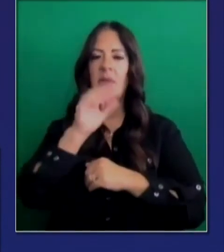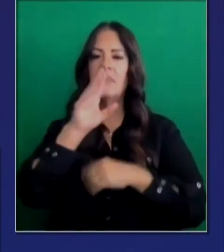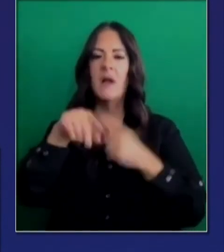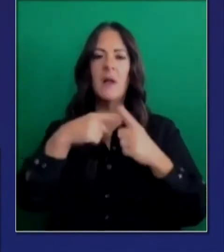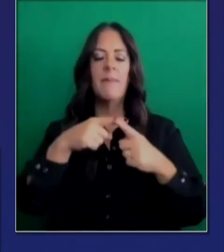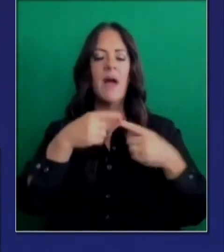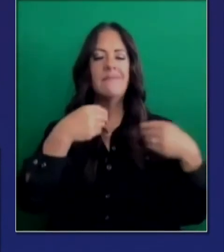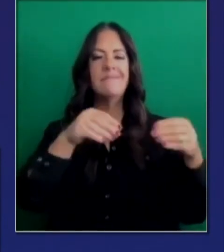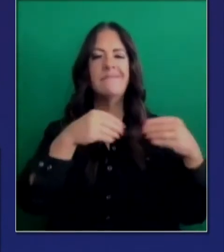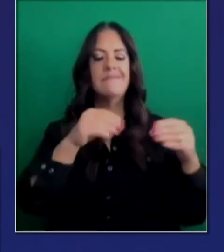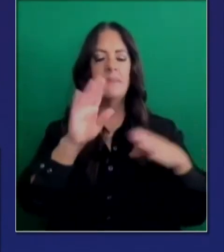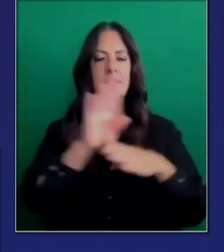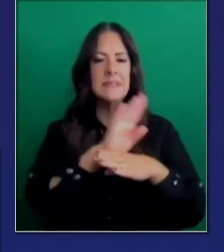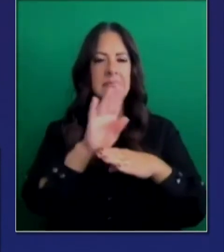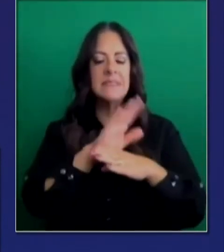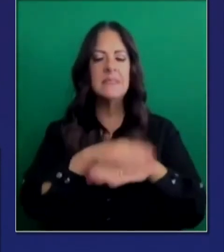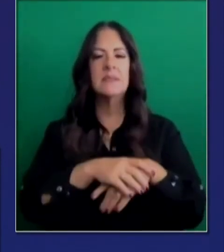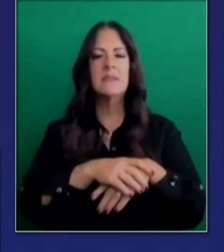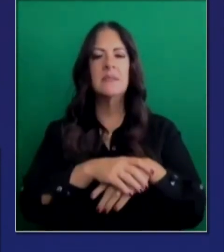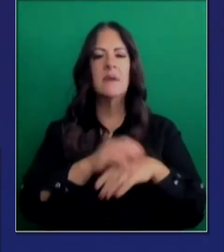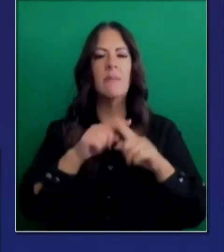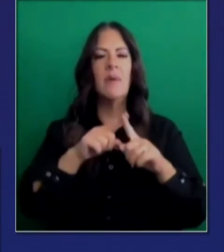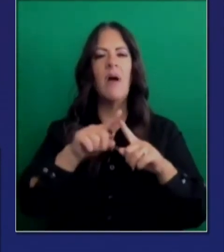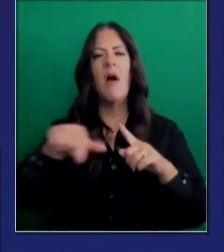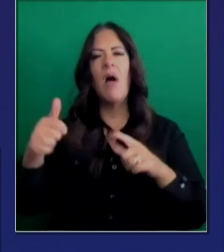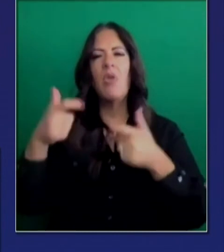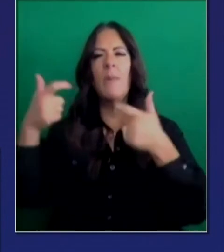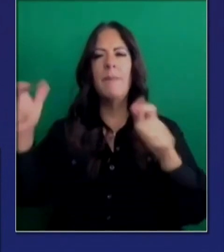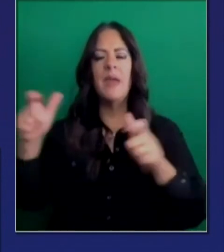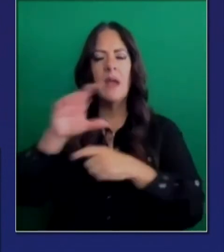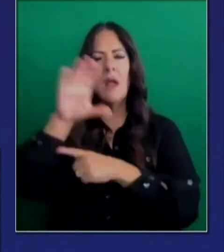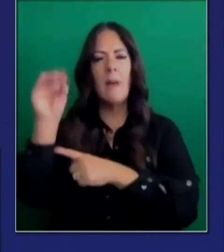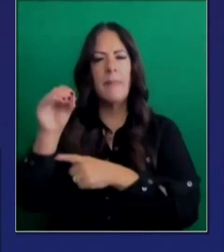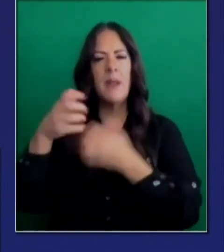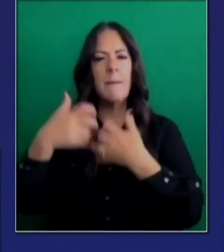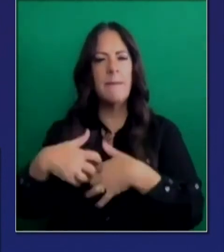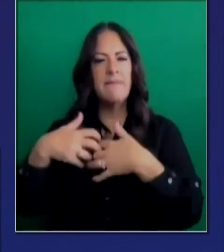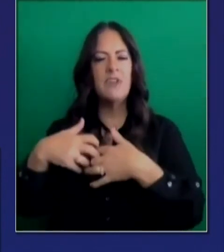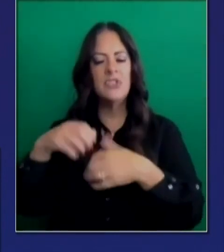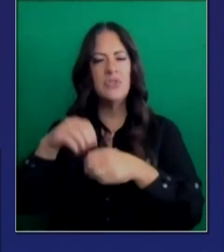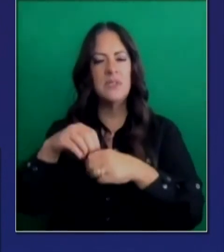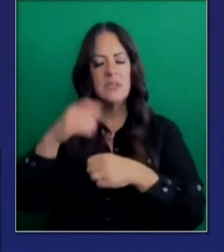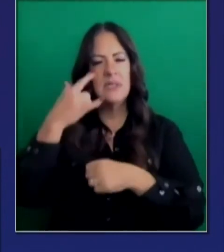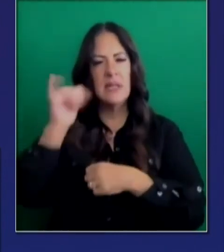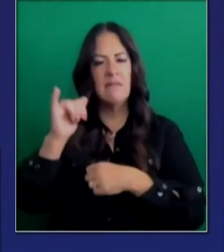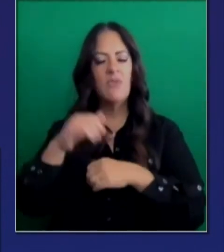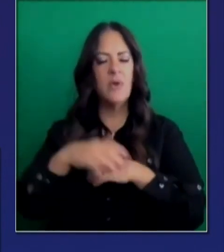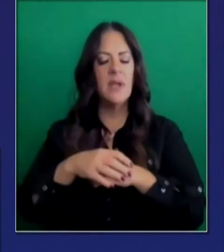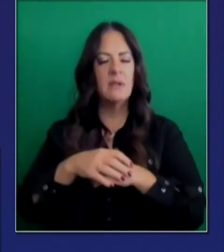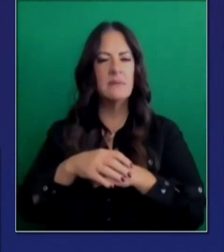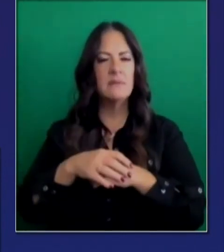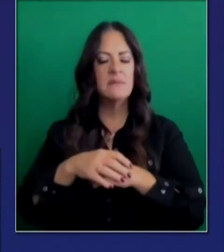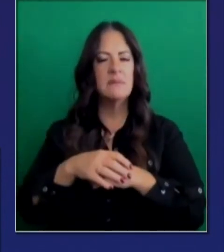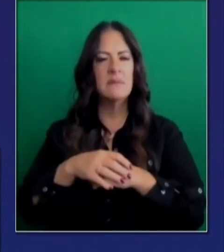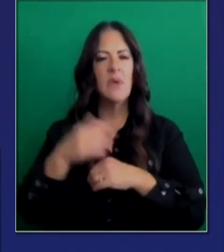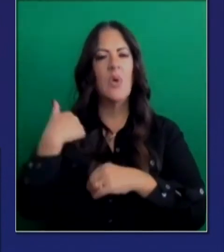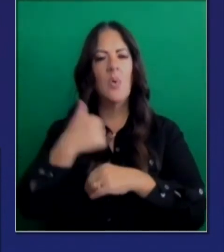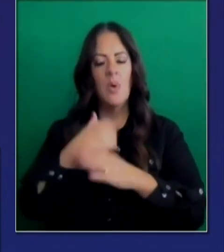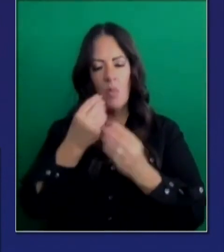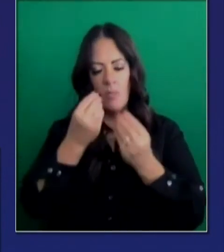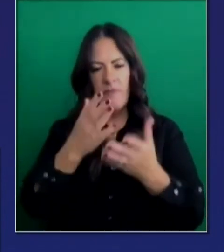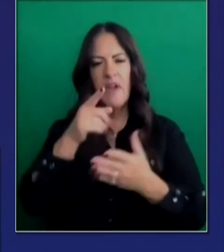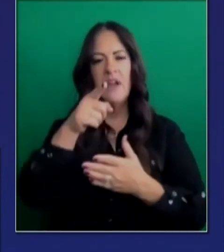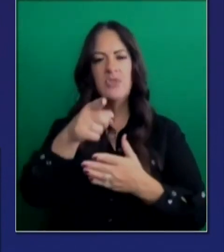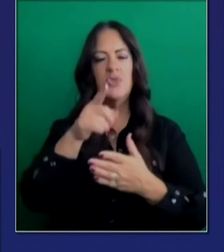of units, but also larger manufacturers up and down the state. And so we will provide you that